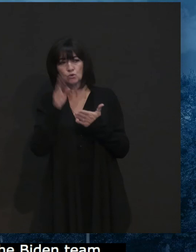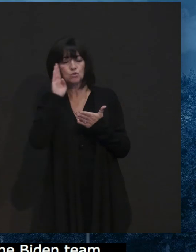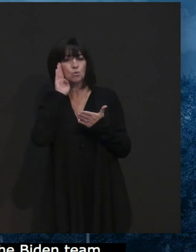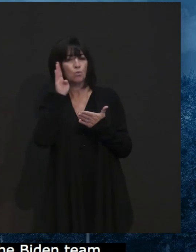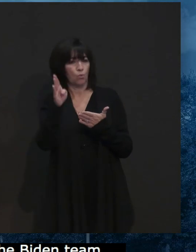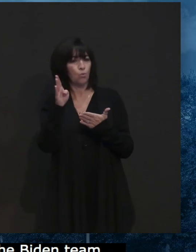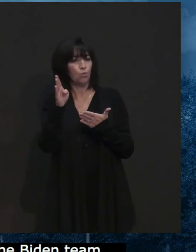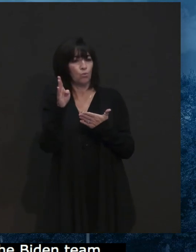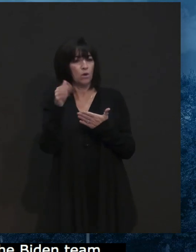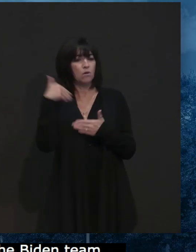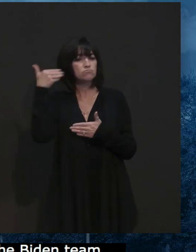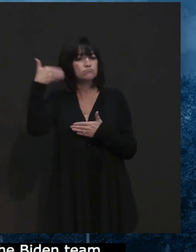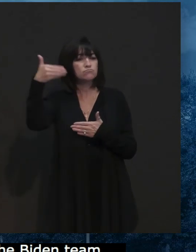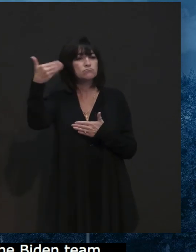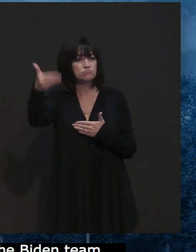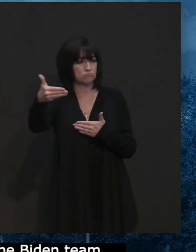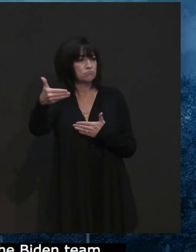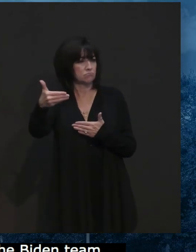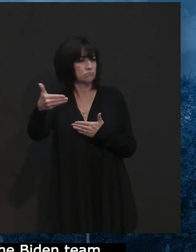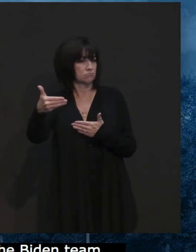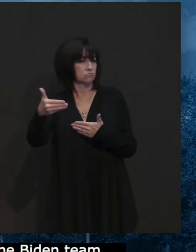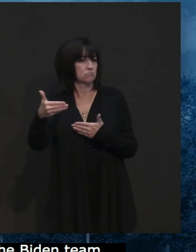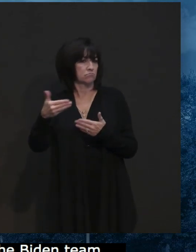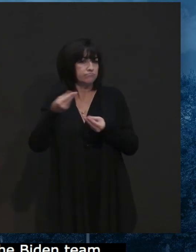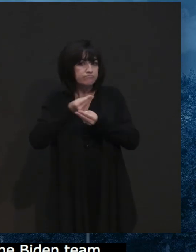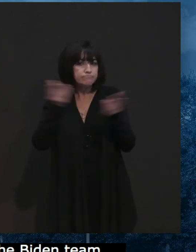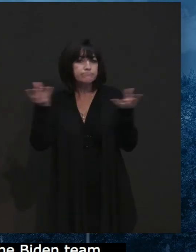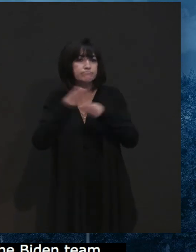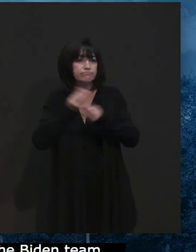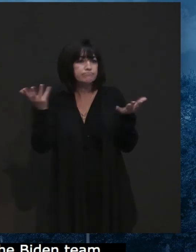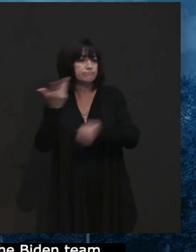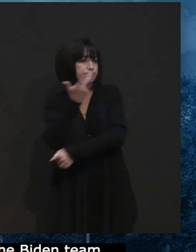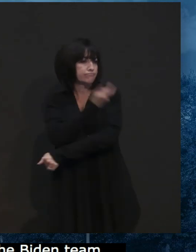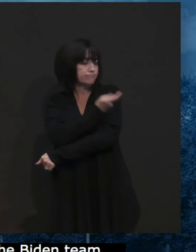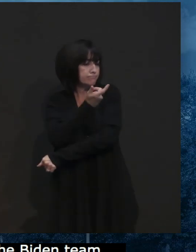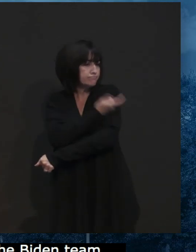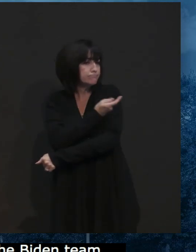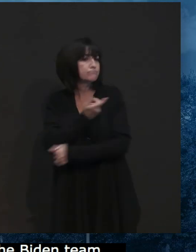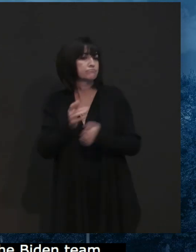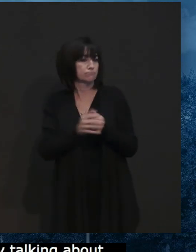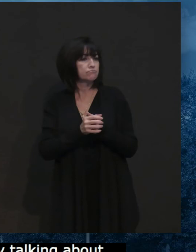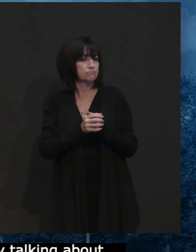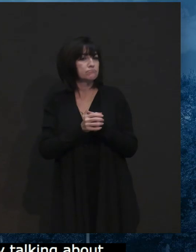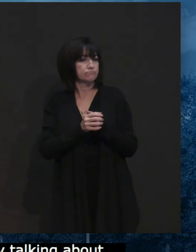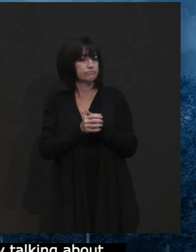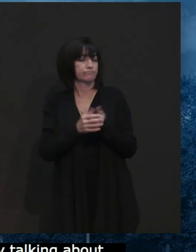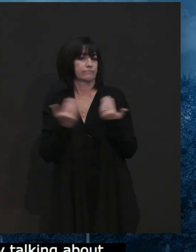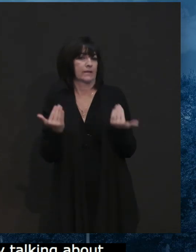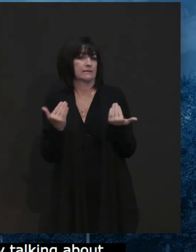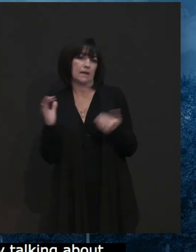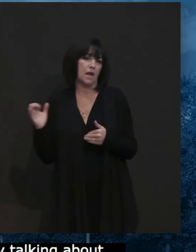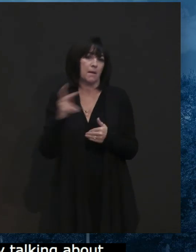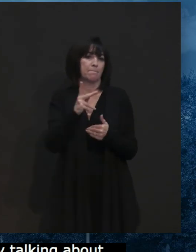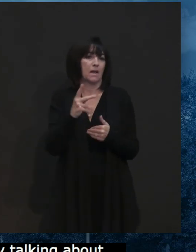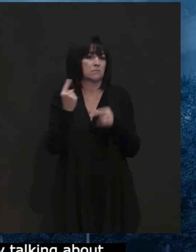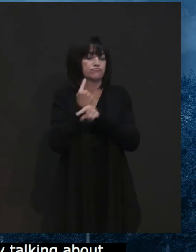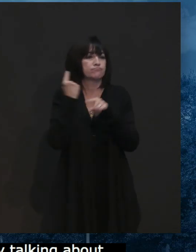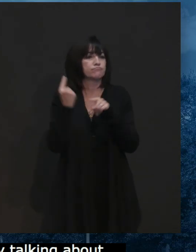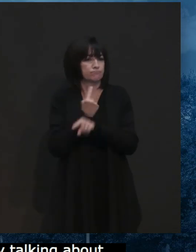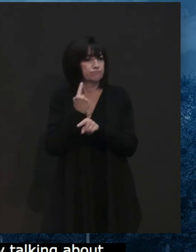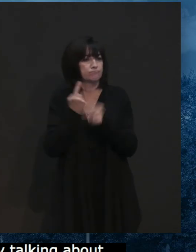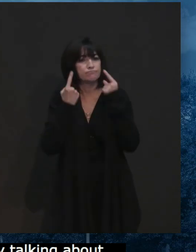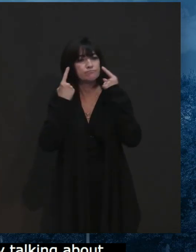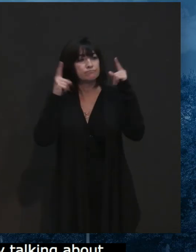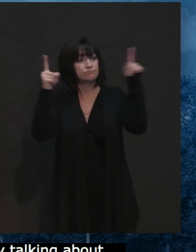really talking about distributing vaccines and getting really back online again. So that was